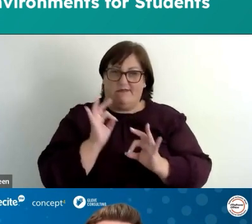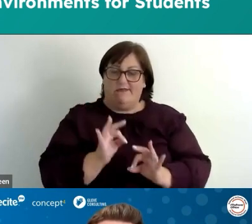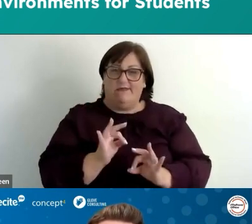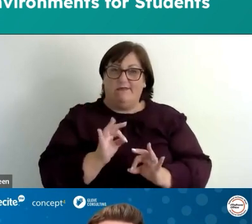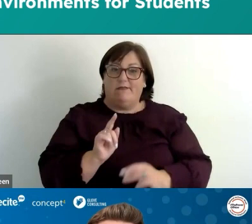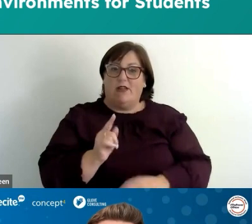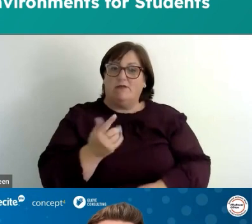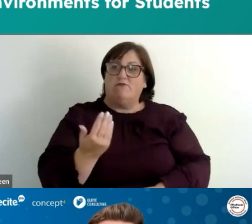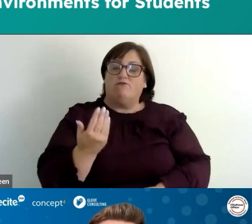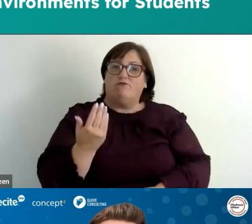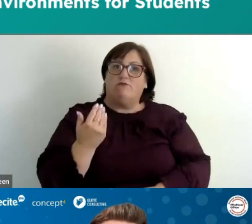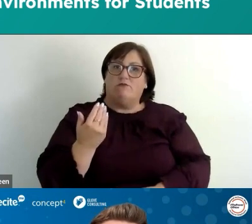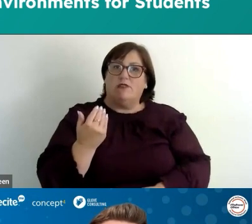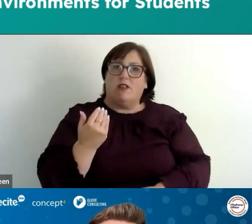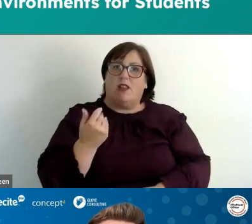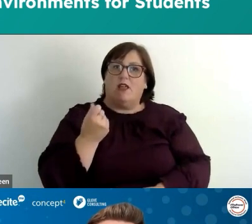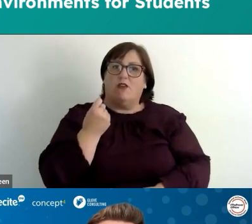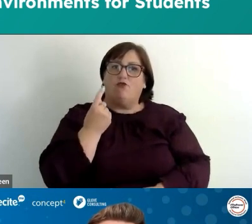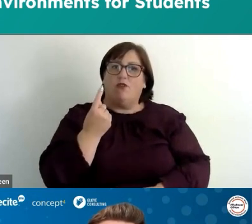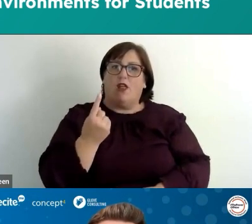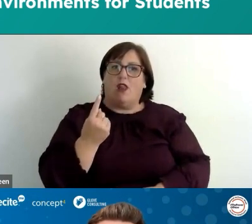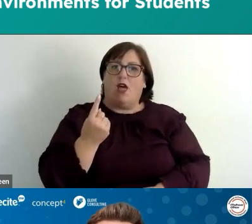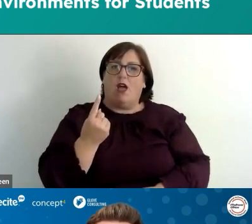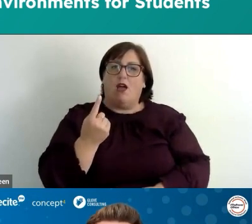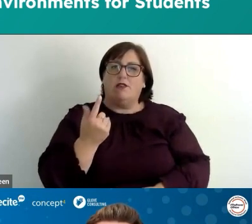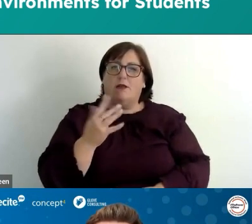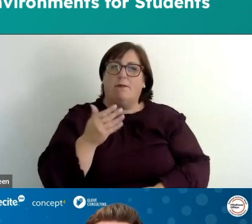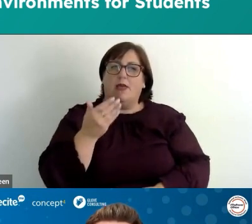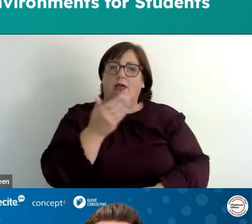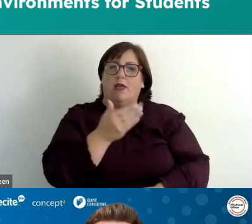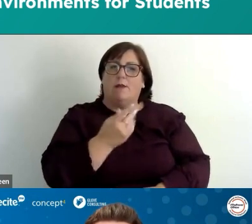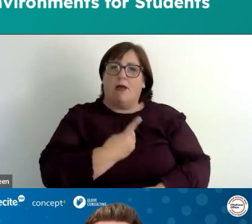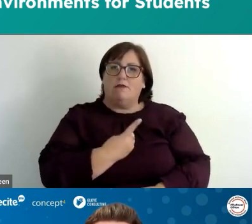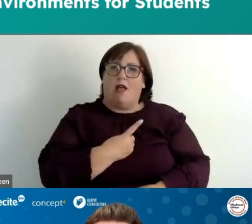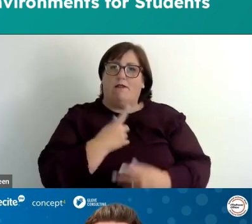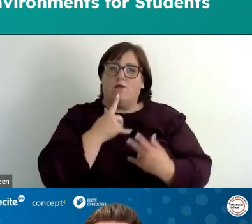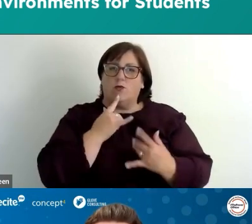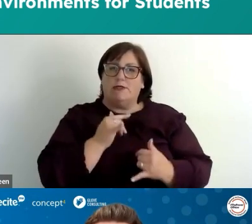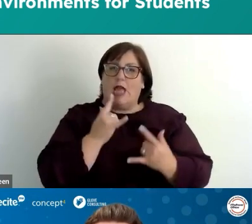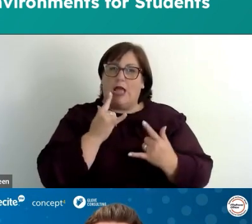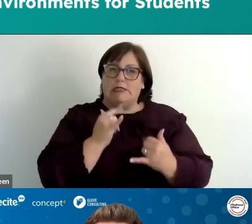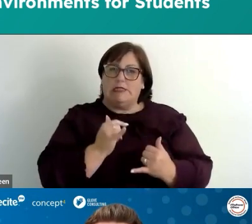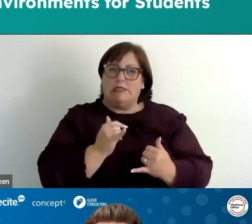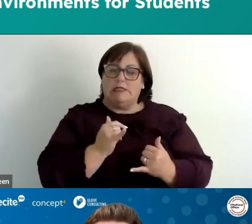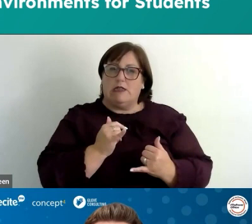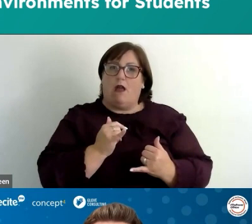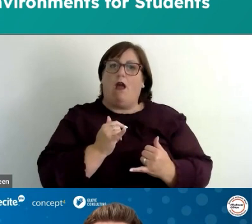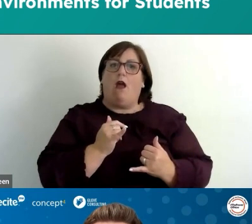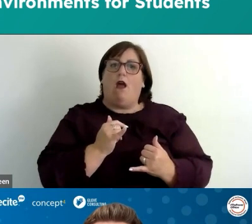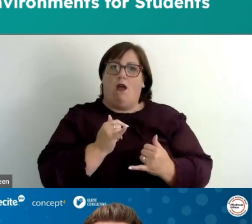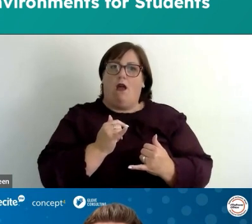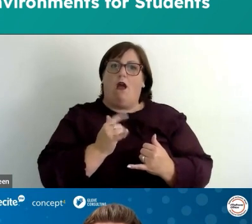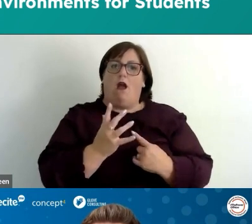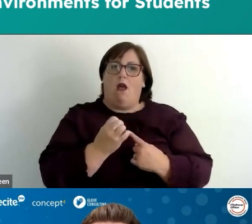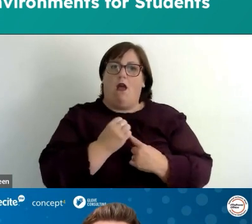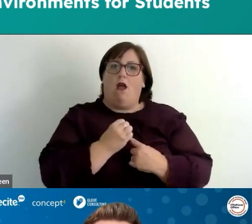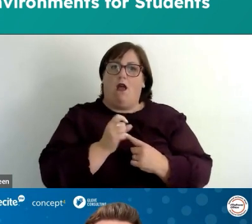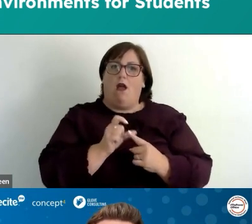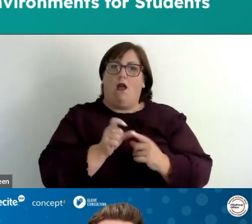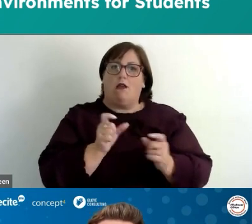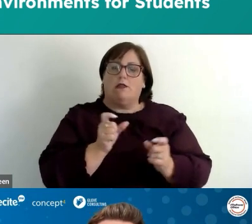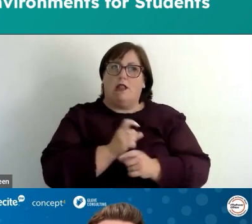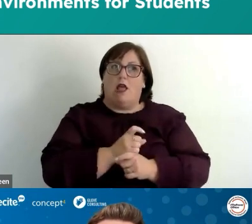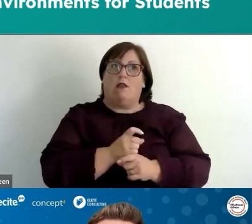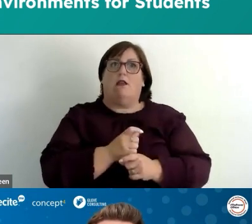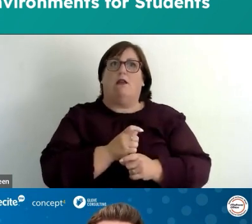it was noticed through Ross and did some tests, and that was an an eye-opener for me there when I found